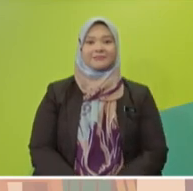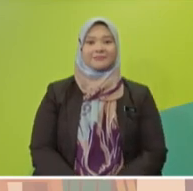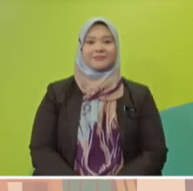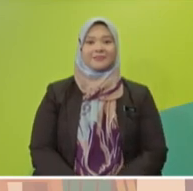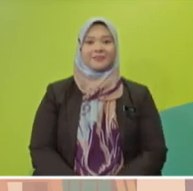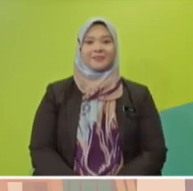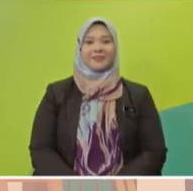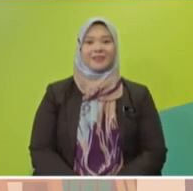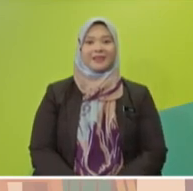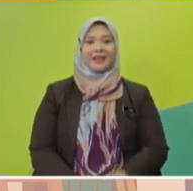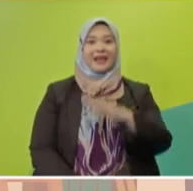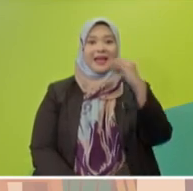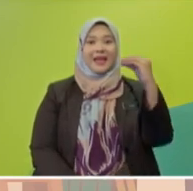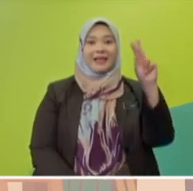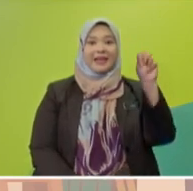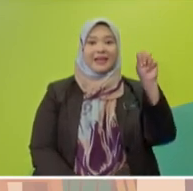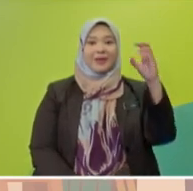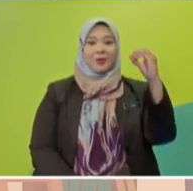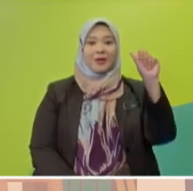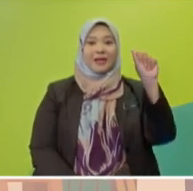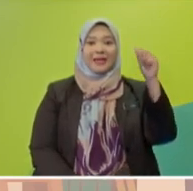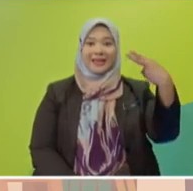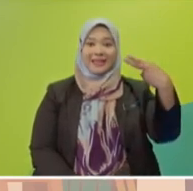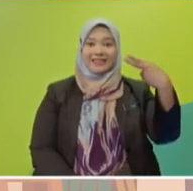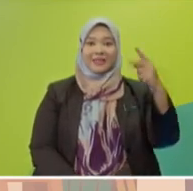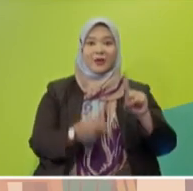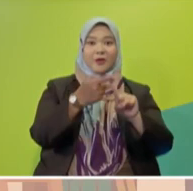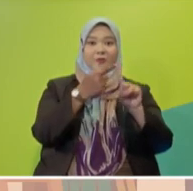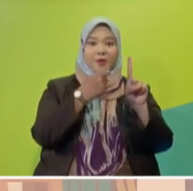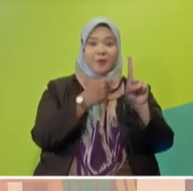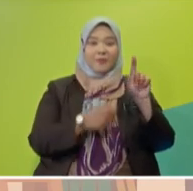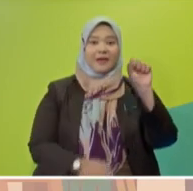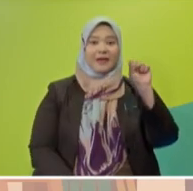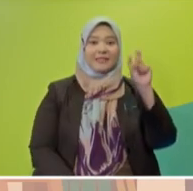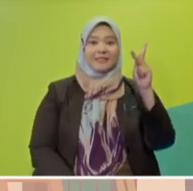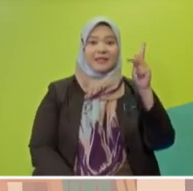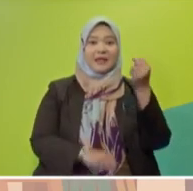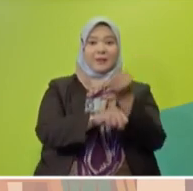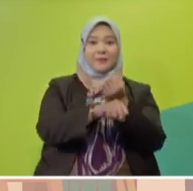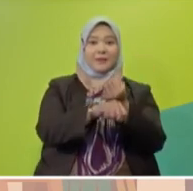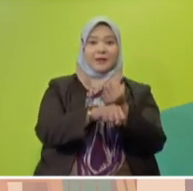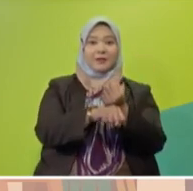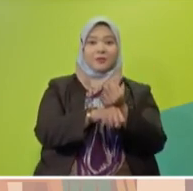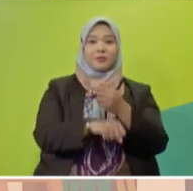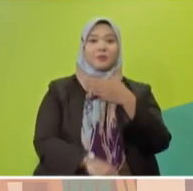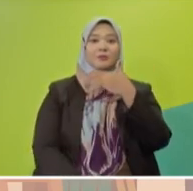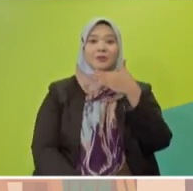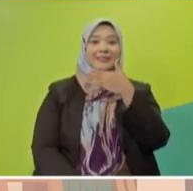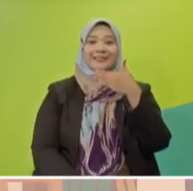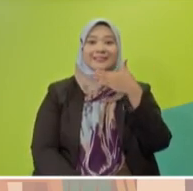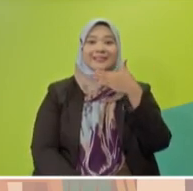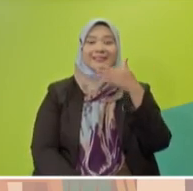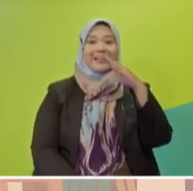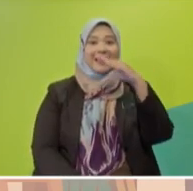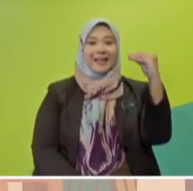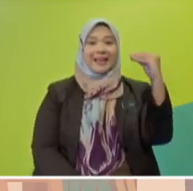Batu Muda. Hi, Noah. Hi, Noah. And last but not least, okay, Sashwina